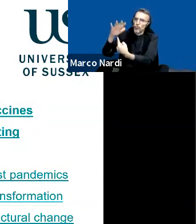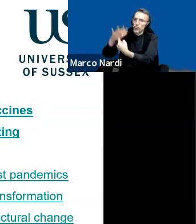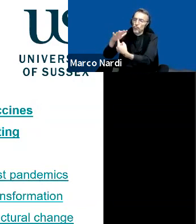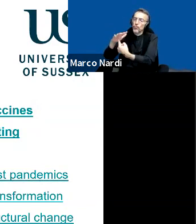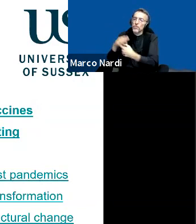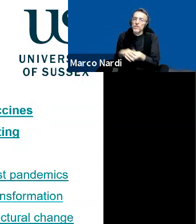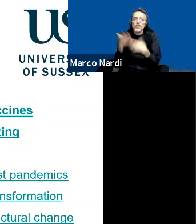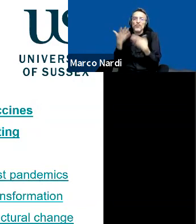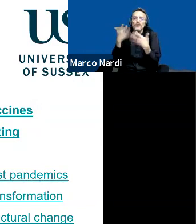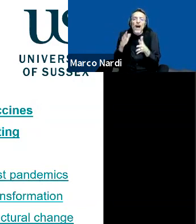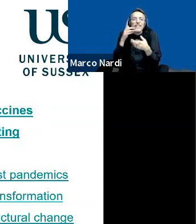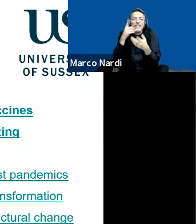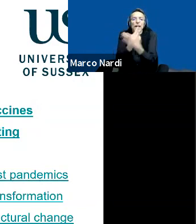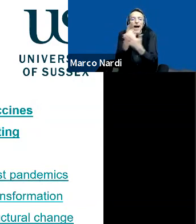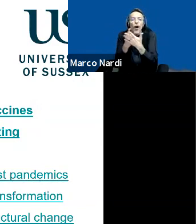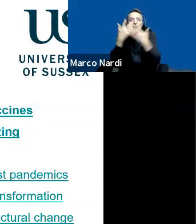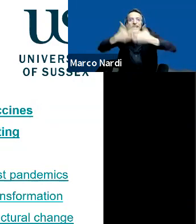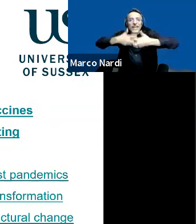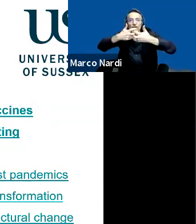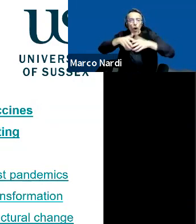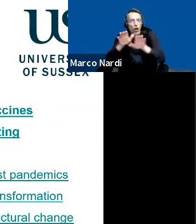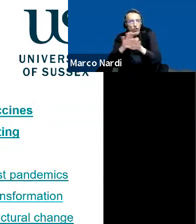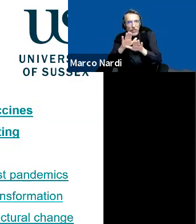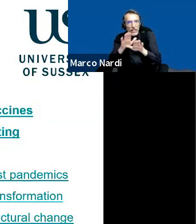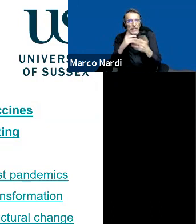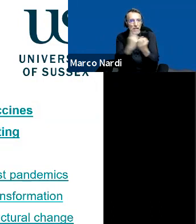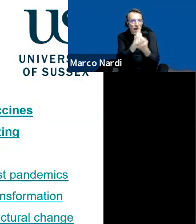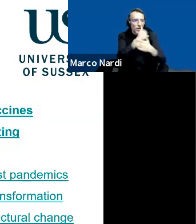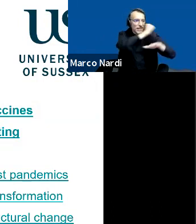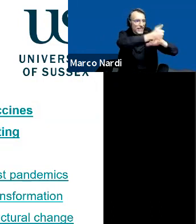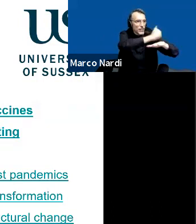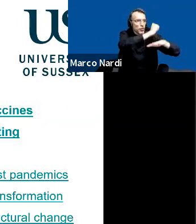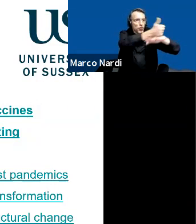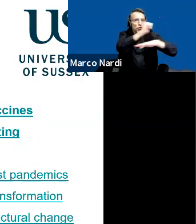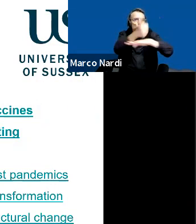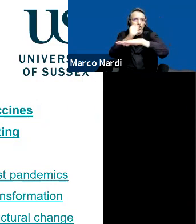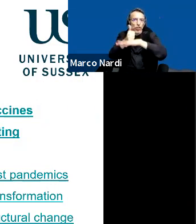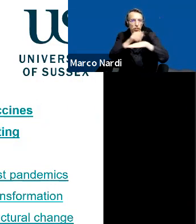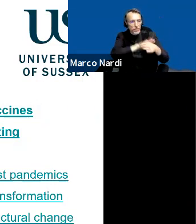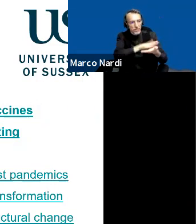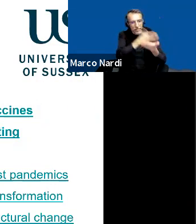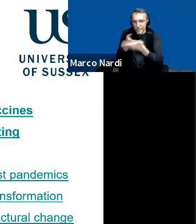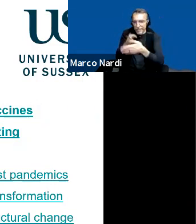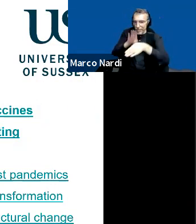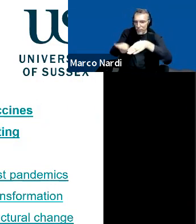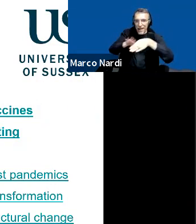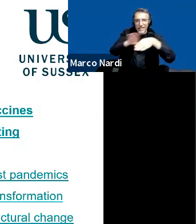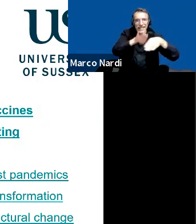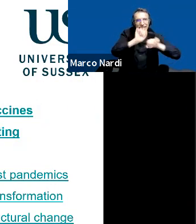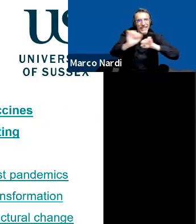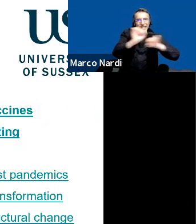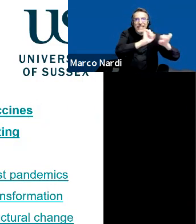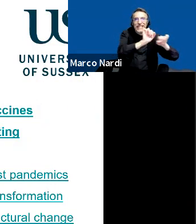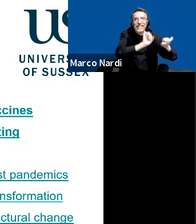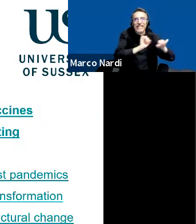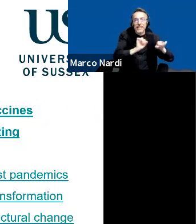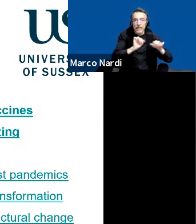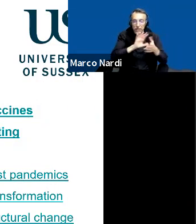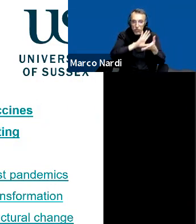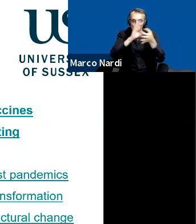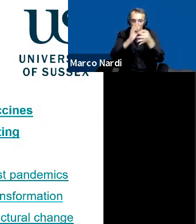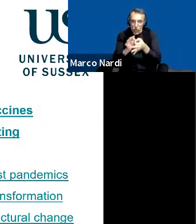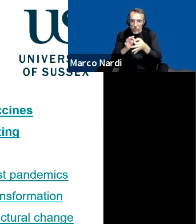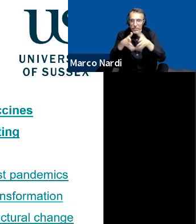about technology. It's about institutions and practices in the wider sense. Indeed, it's about culture in the wider